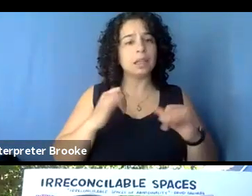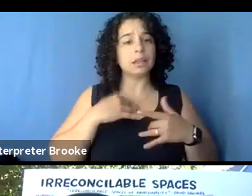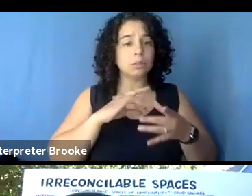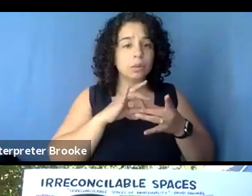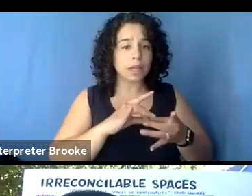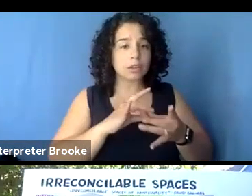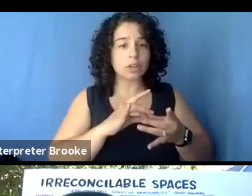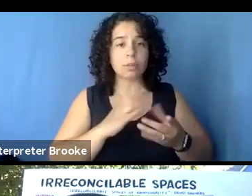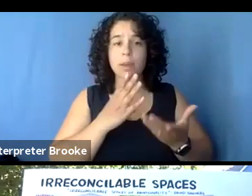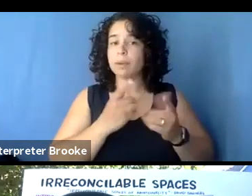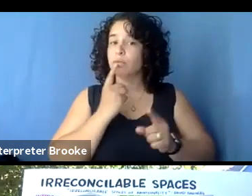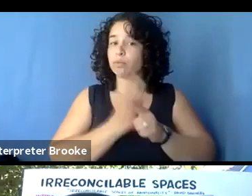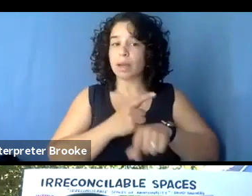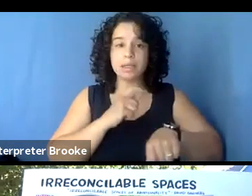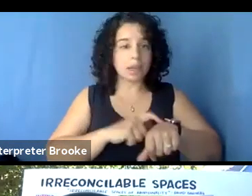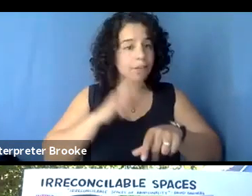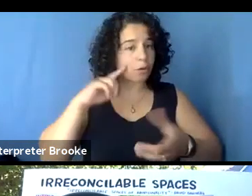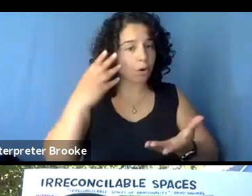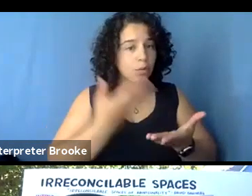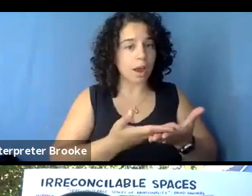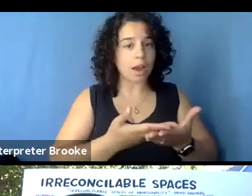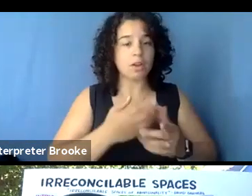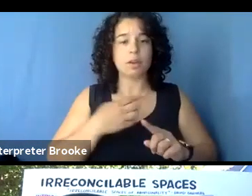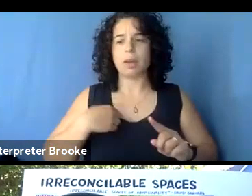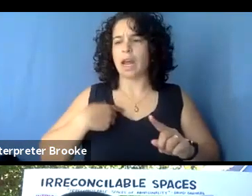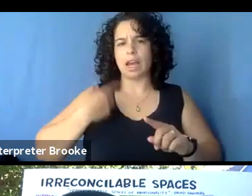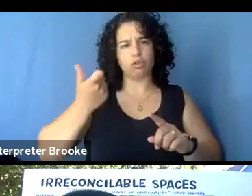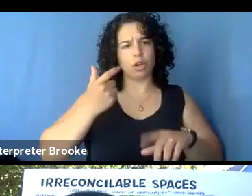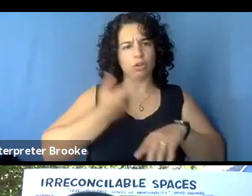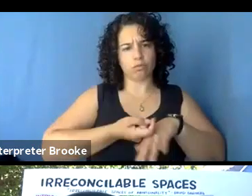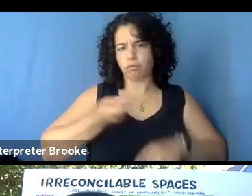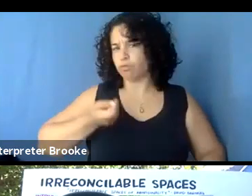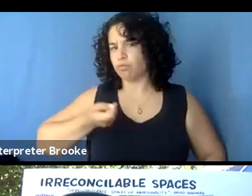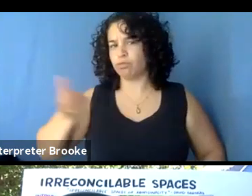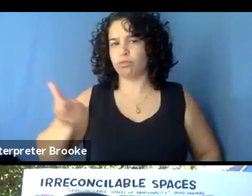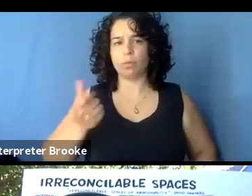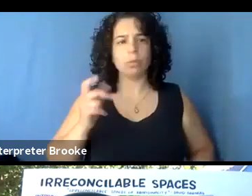know. I don't presume to know, but I trust my creator.